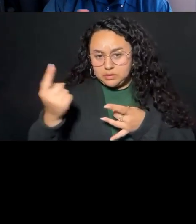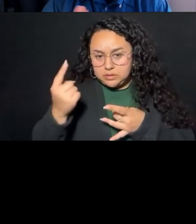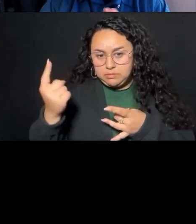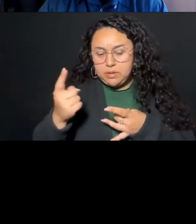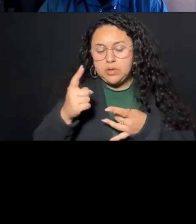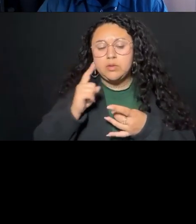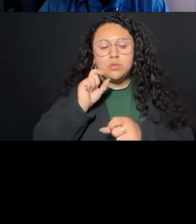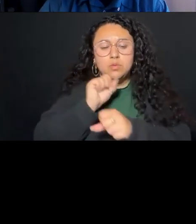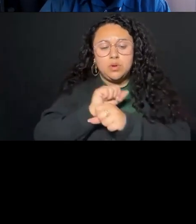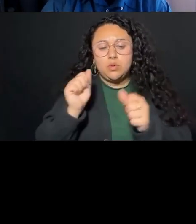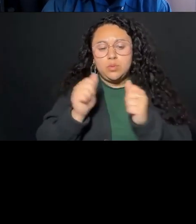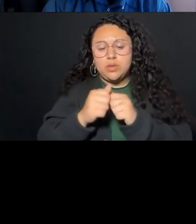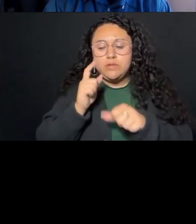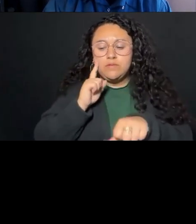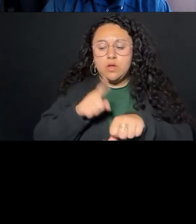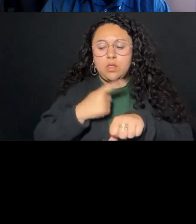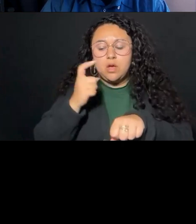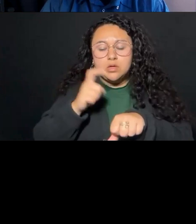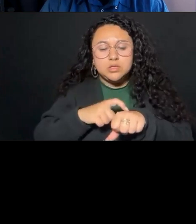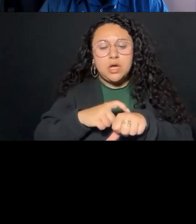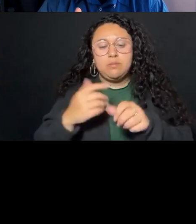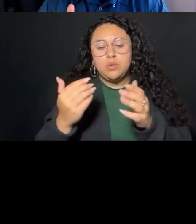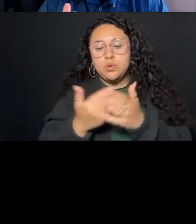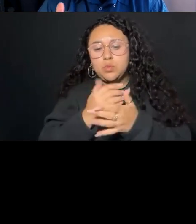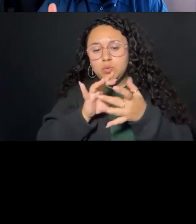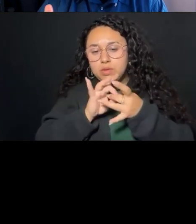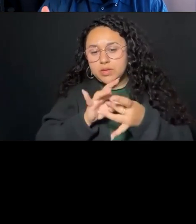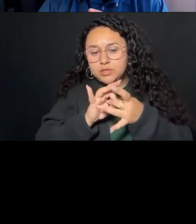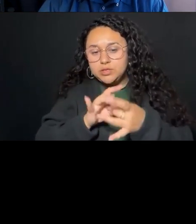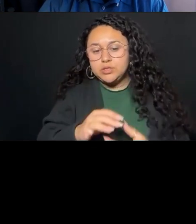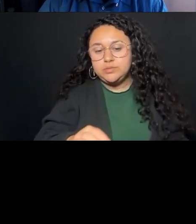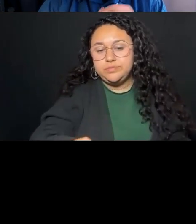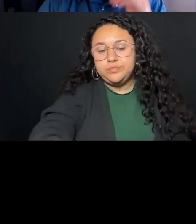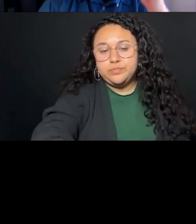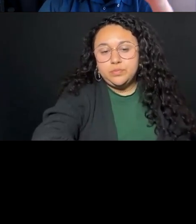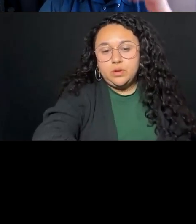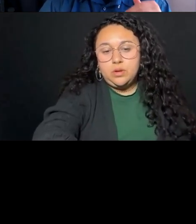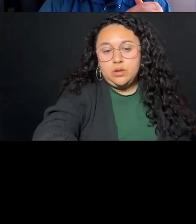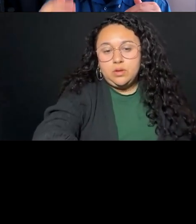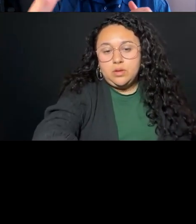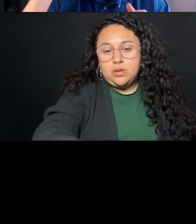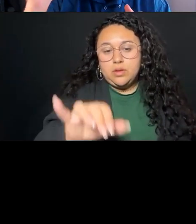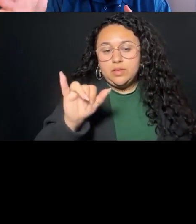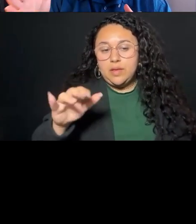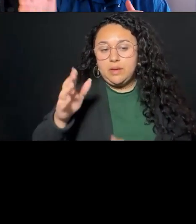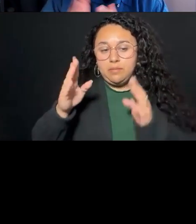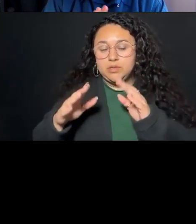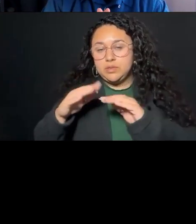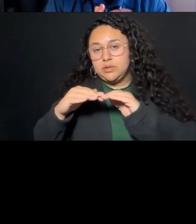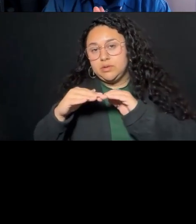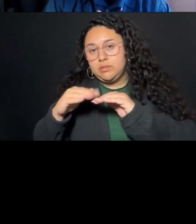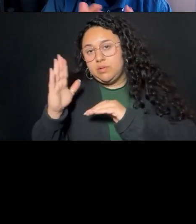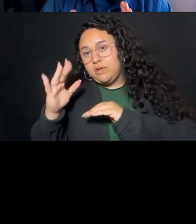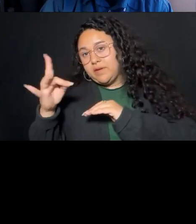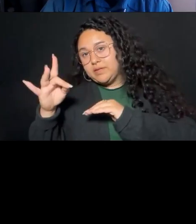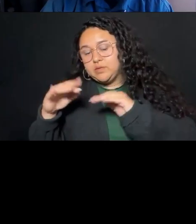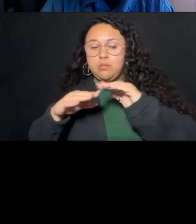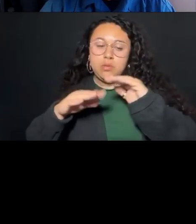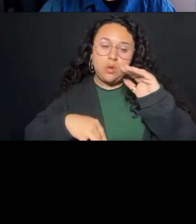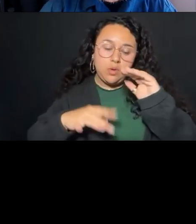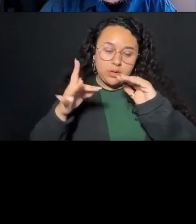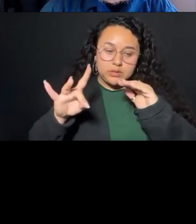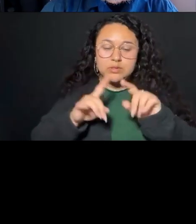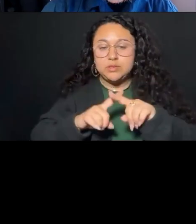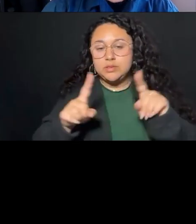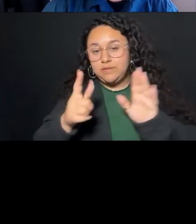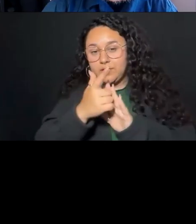that you've been working with for a long time? Is it a new relationship? Is the person below 18 or above 18, which has some